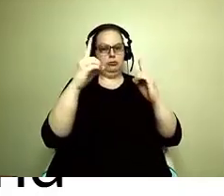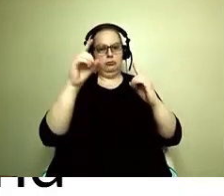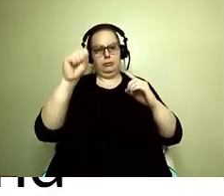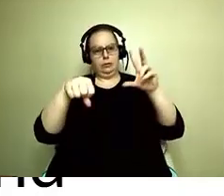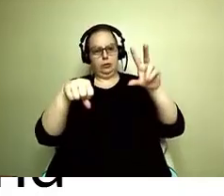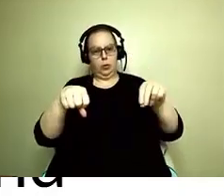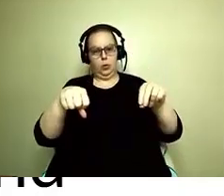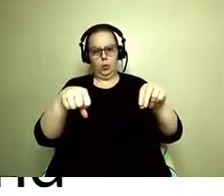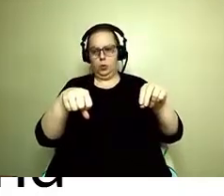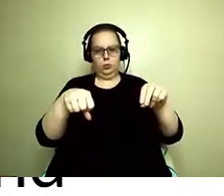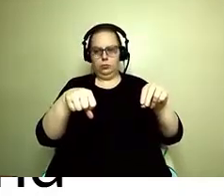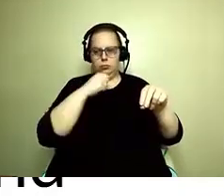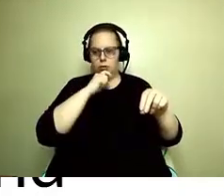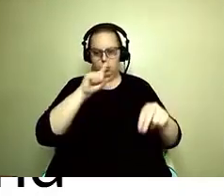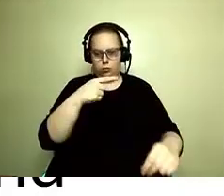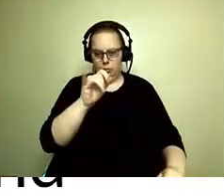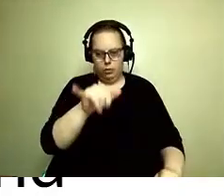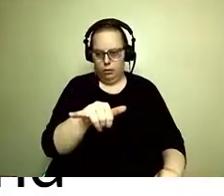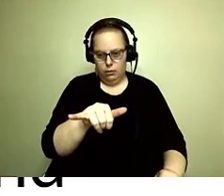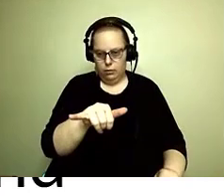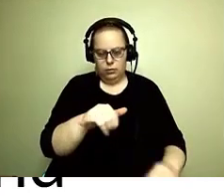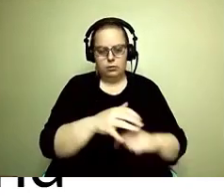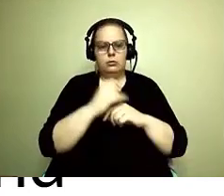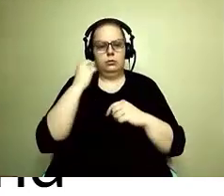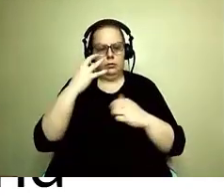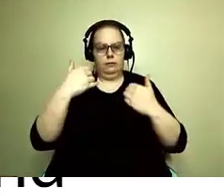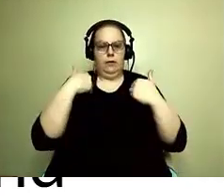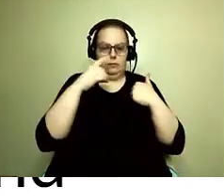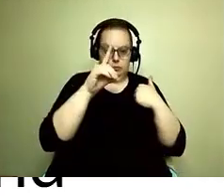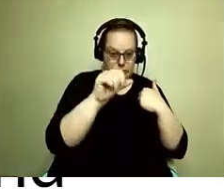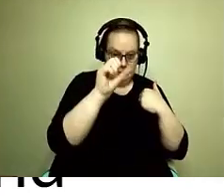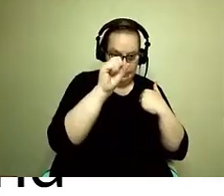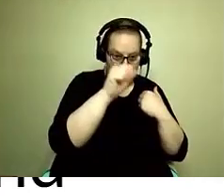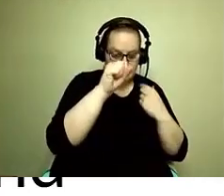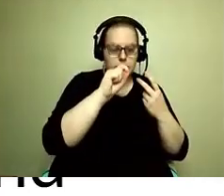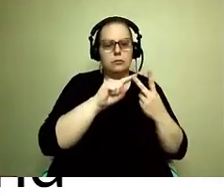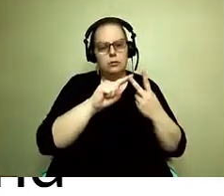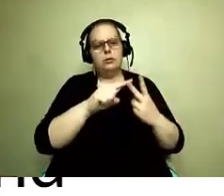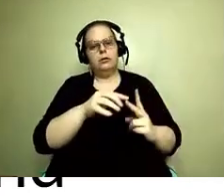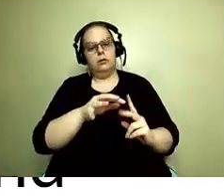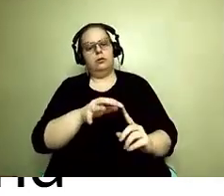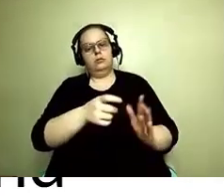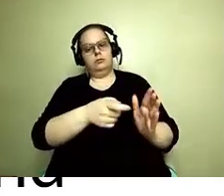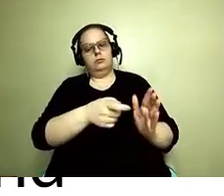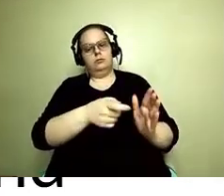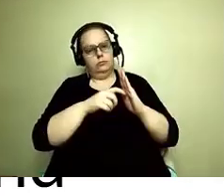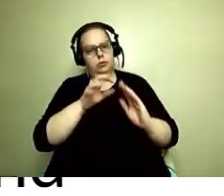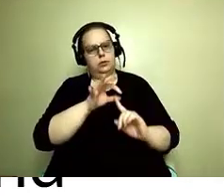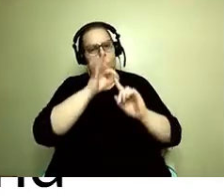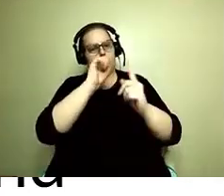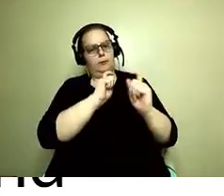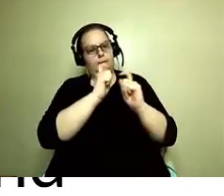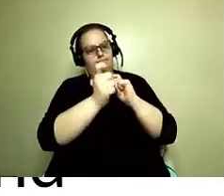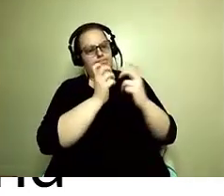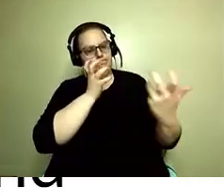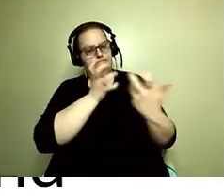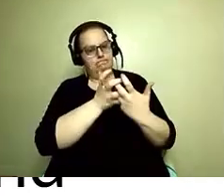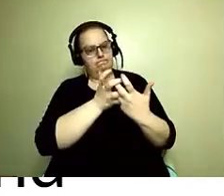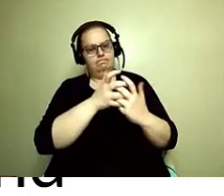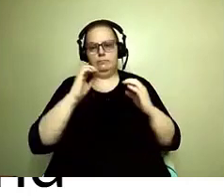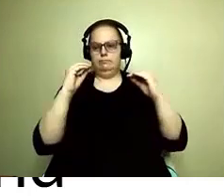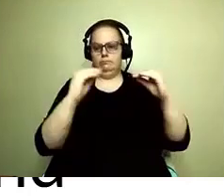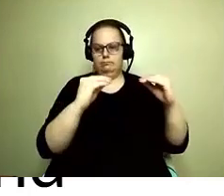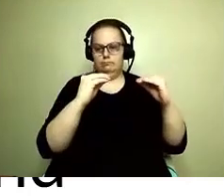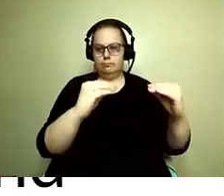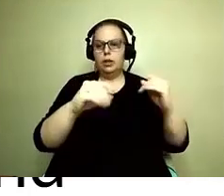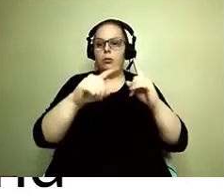meet the disability category and then require specially designed instruction, but rather it's also to determine the